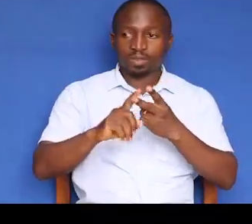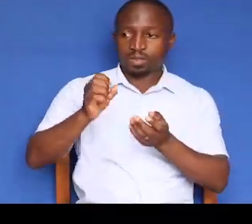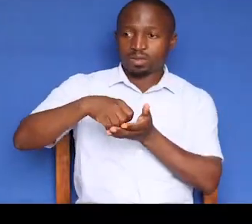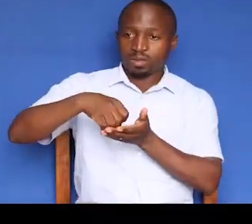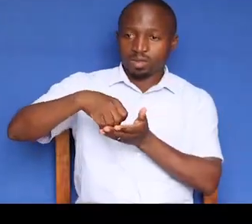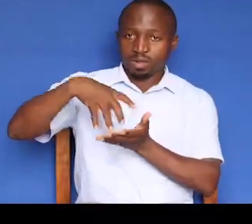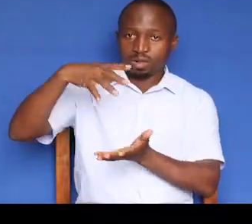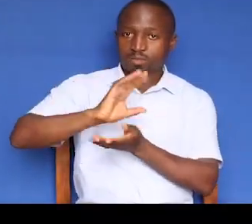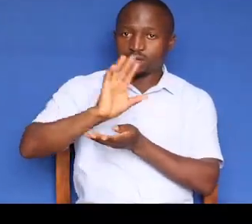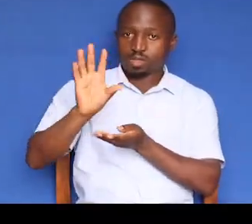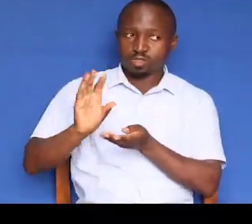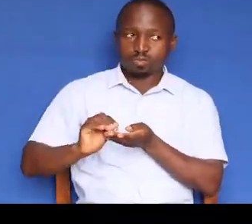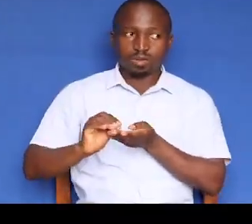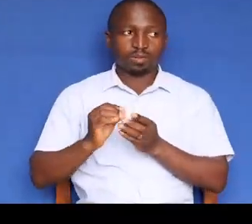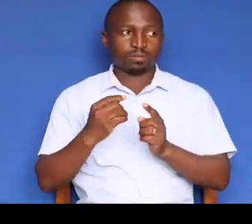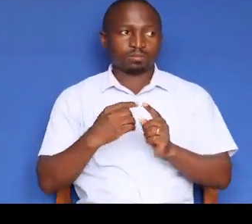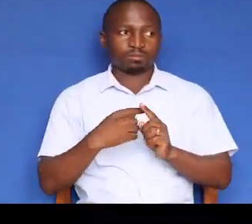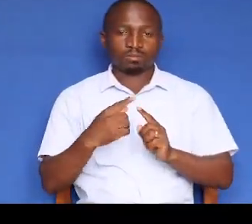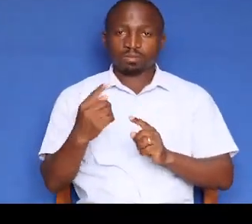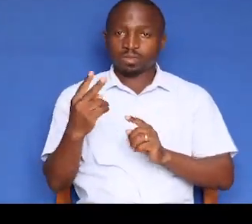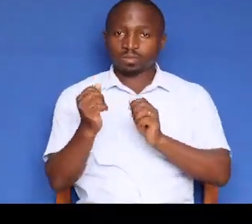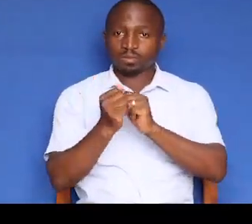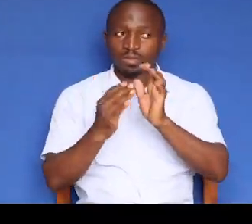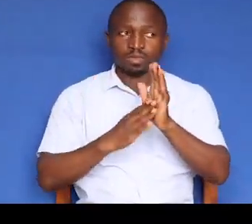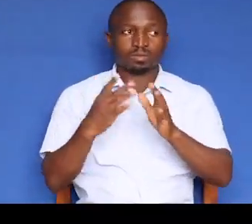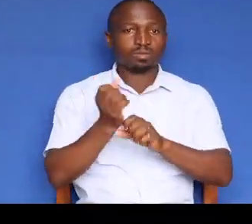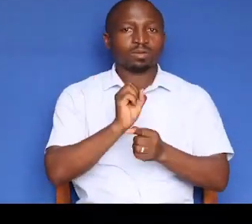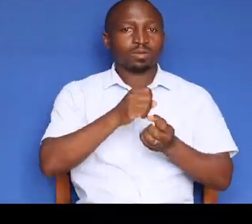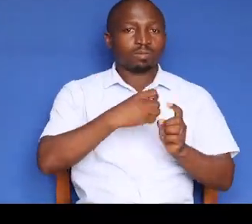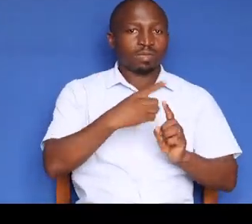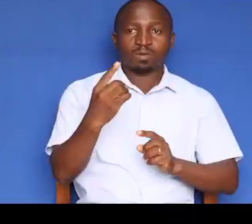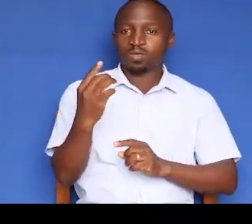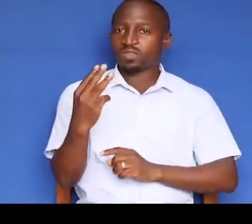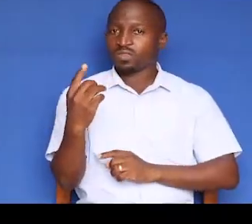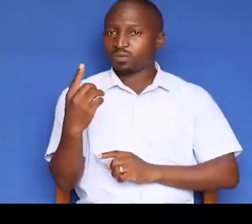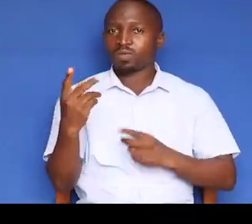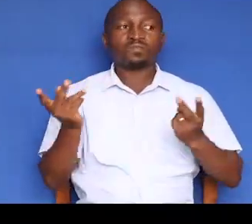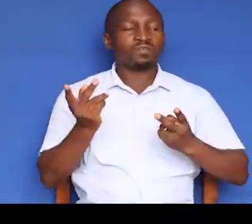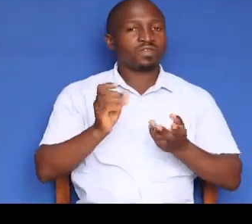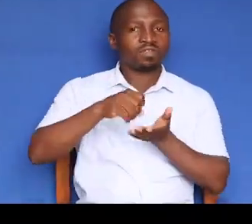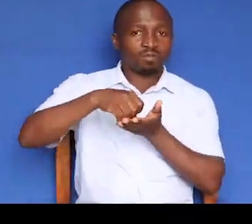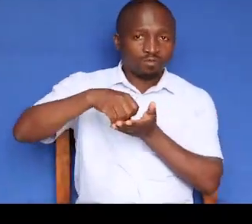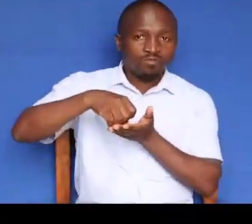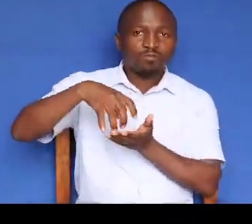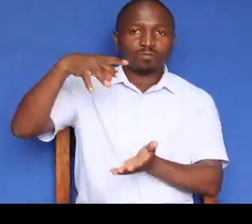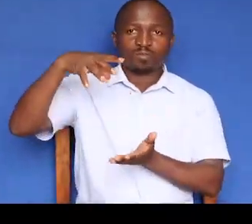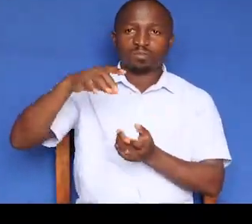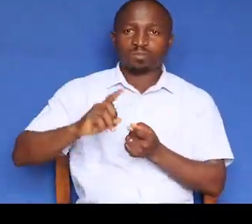total costs. Here we get 131. This is also profit